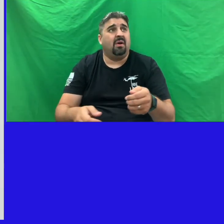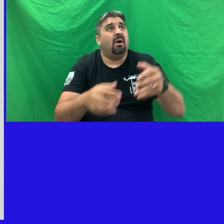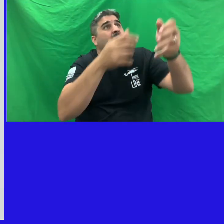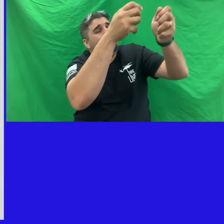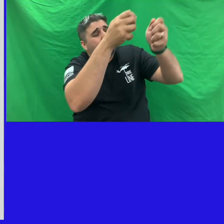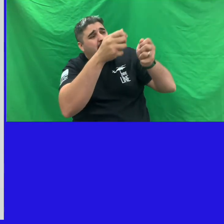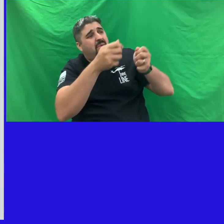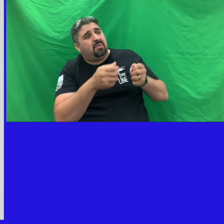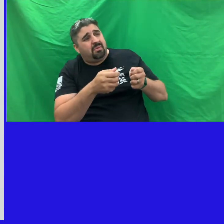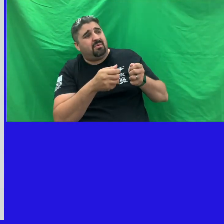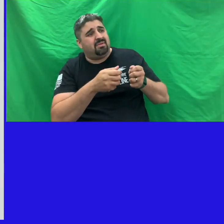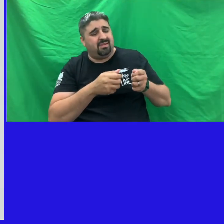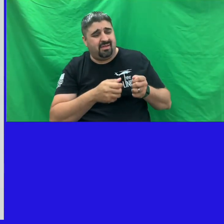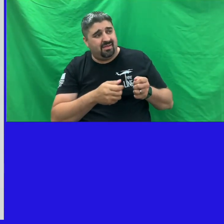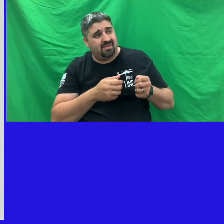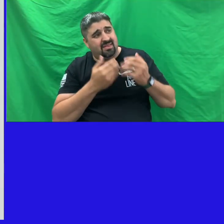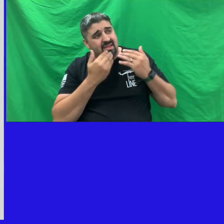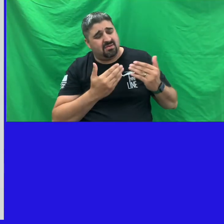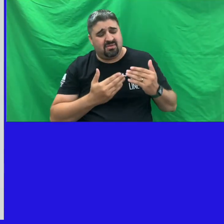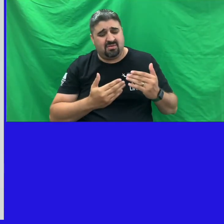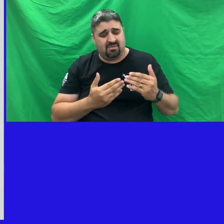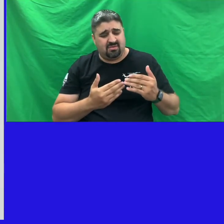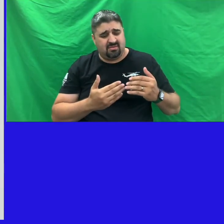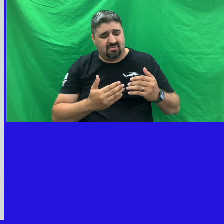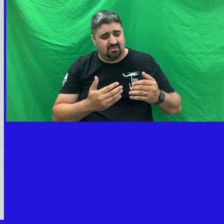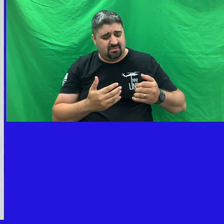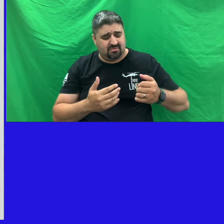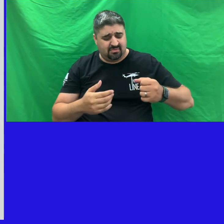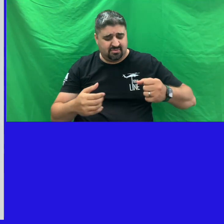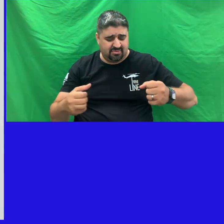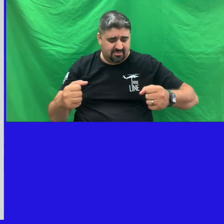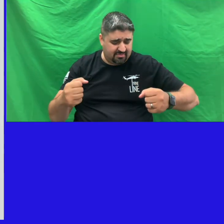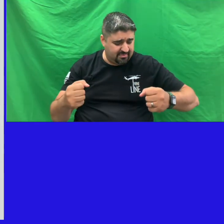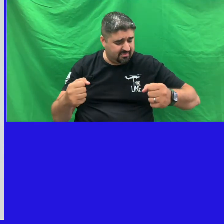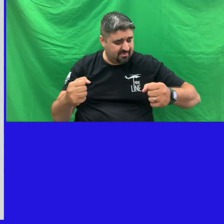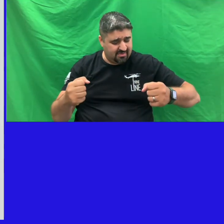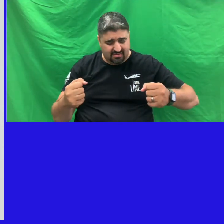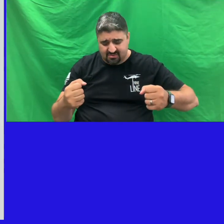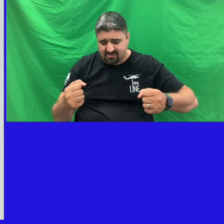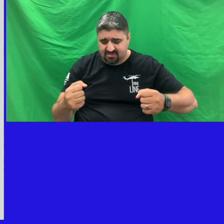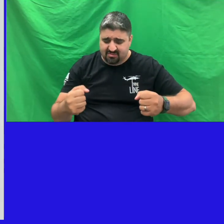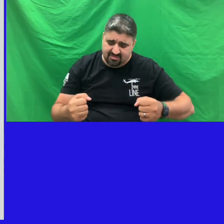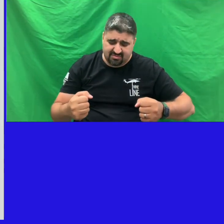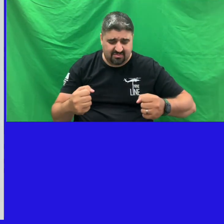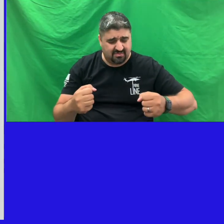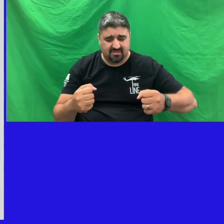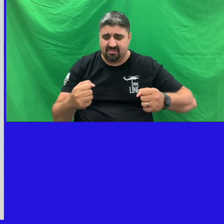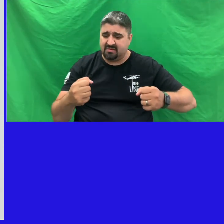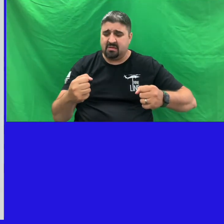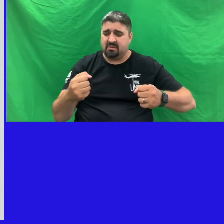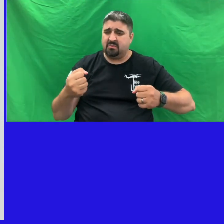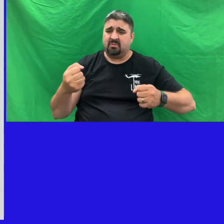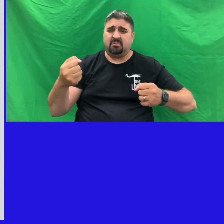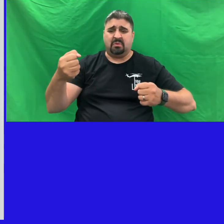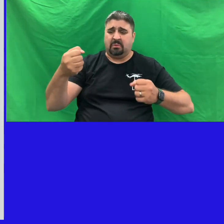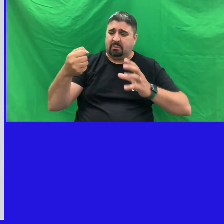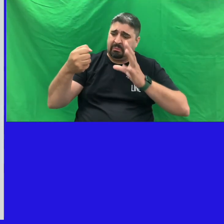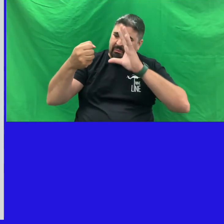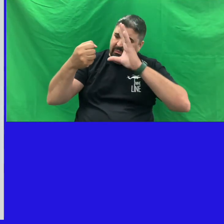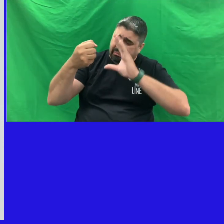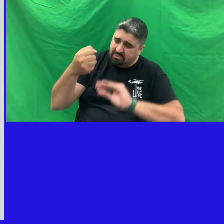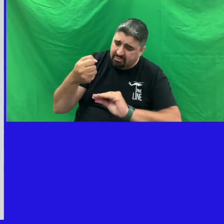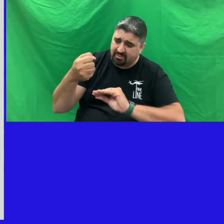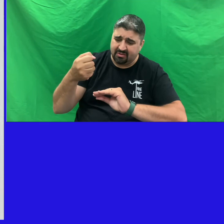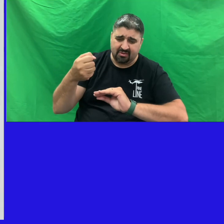Frog pulled up Toad onto the island. Toad looked at the basket. The sandwiches